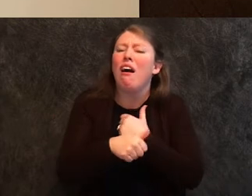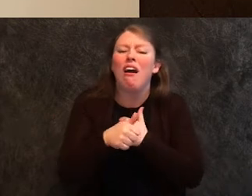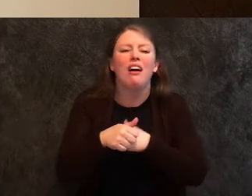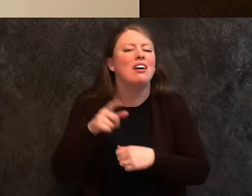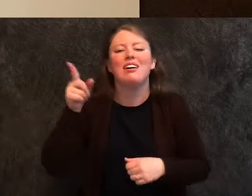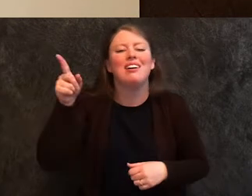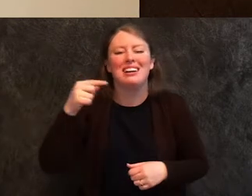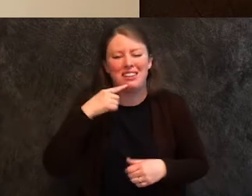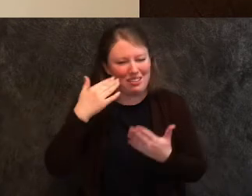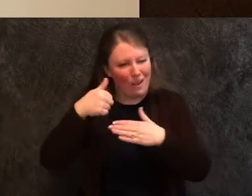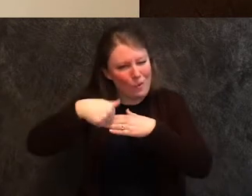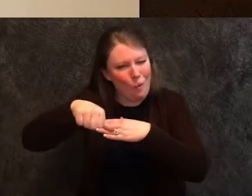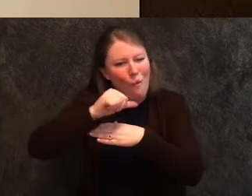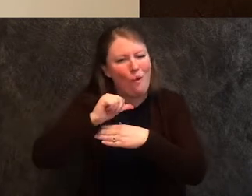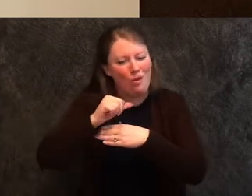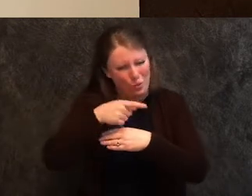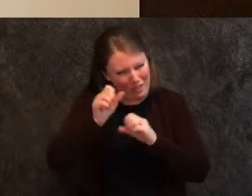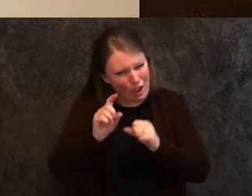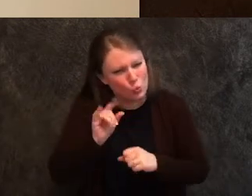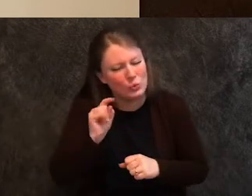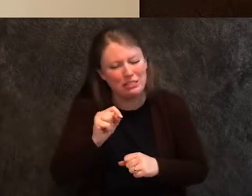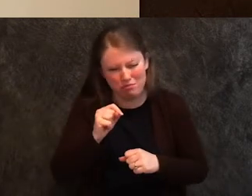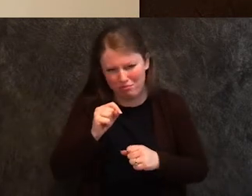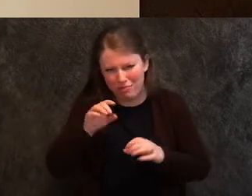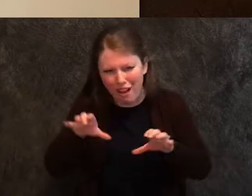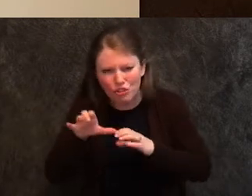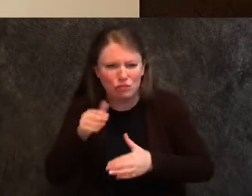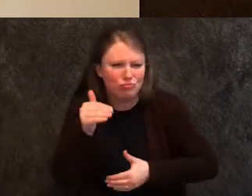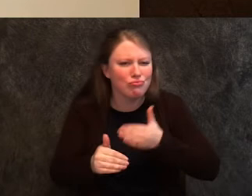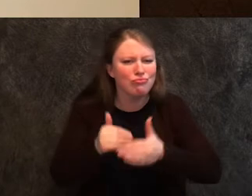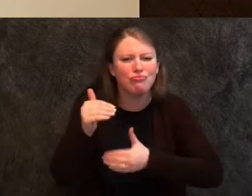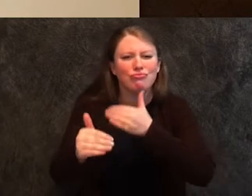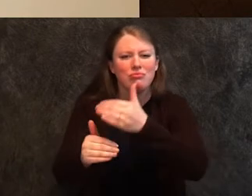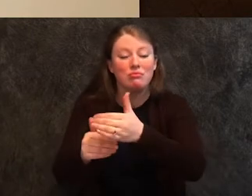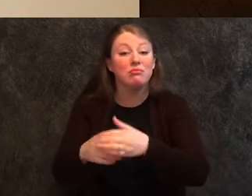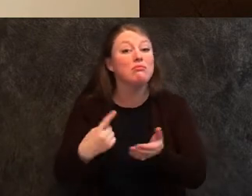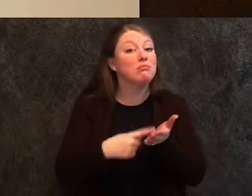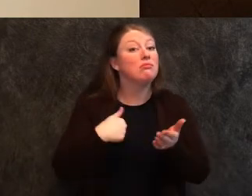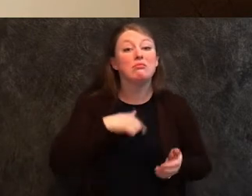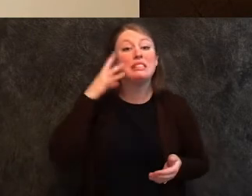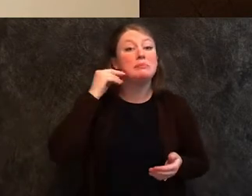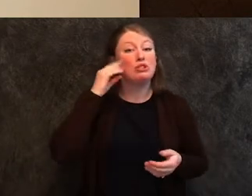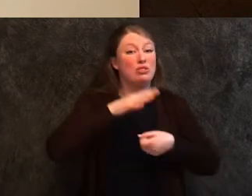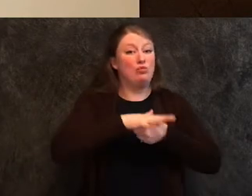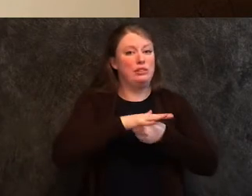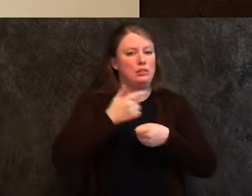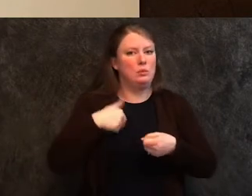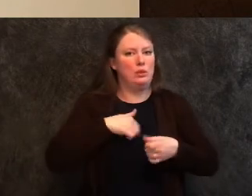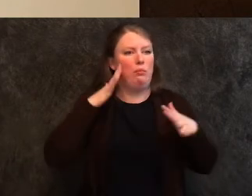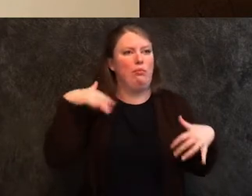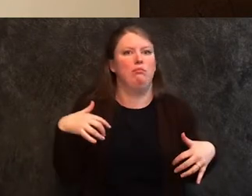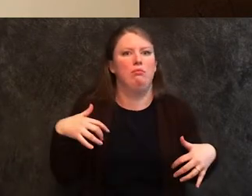him to anoint Jehu. He gives him this process, right? These action steps. And sometimes when we're under stress, we get paralyzed and we do